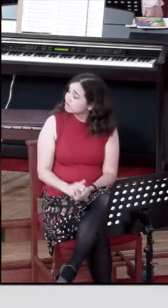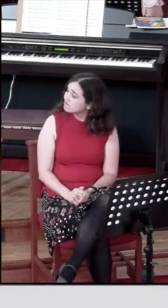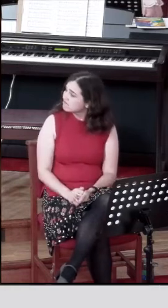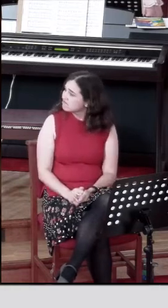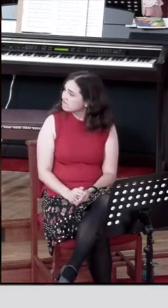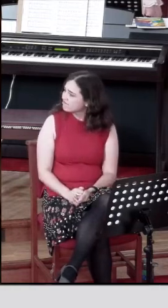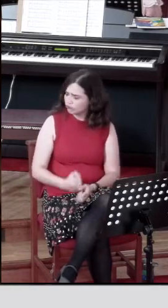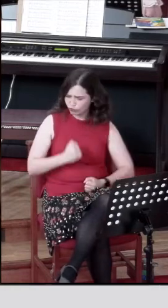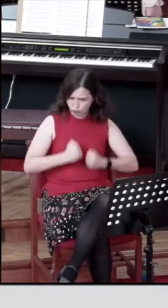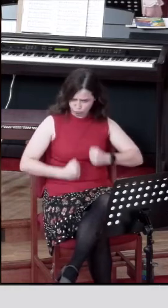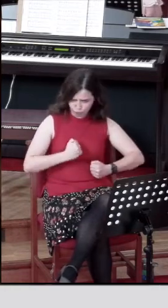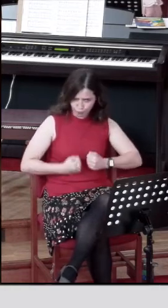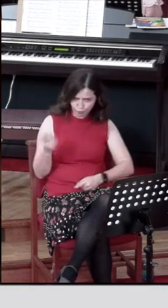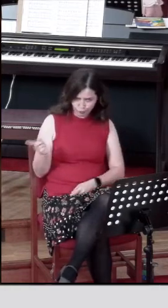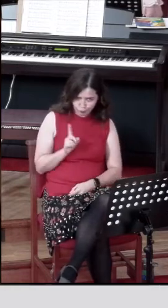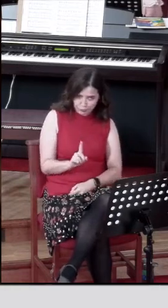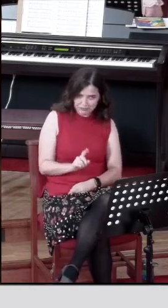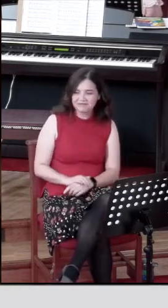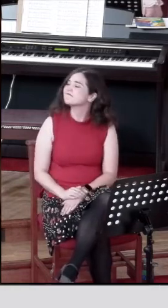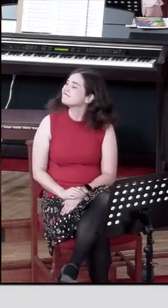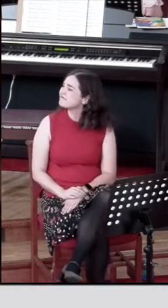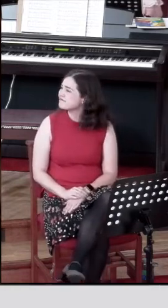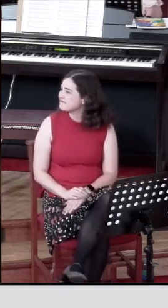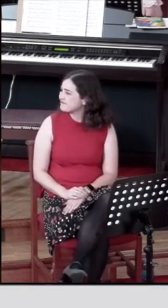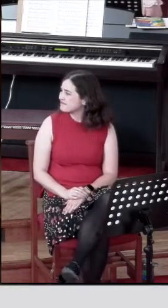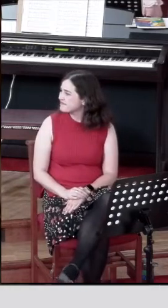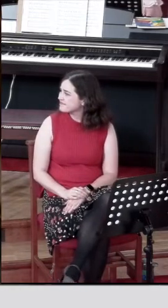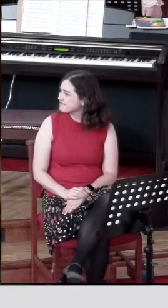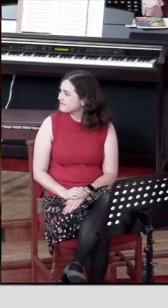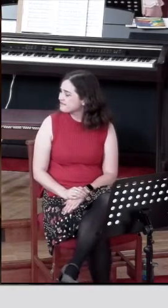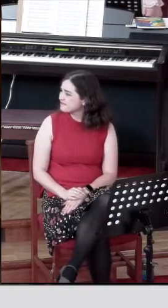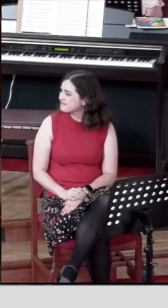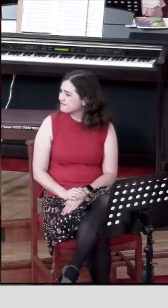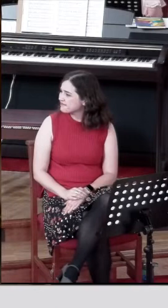You're shot. Let's see if this is working.